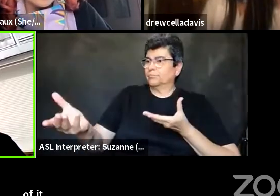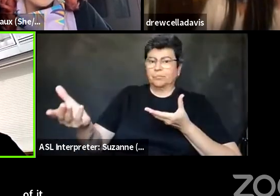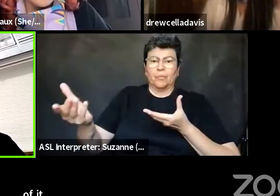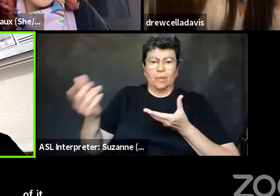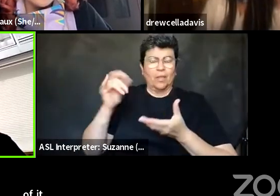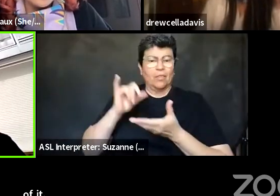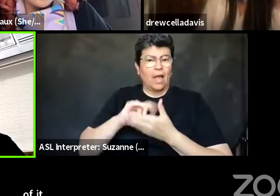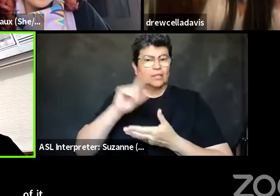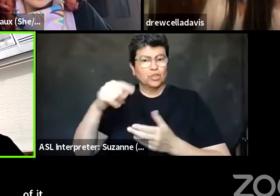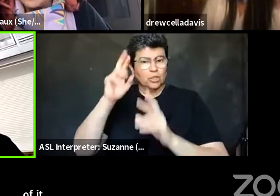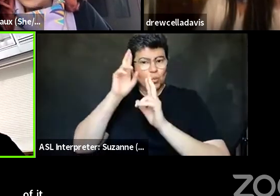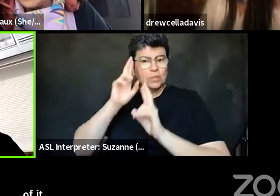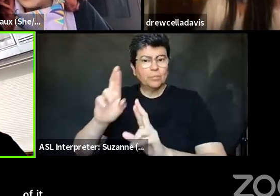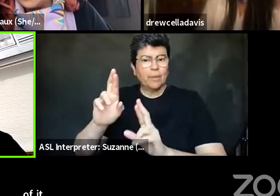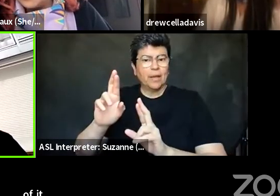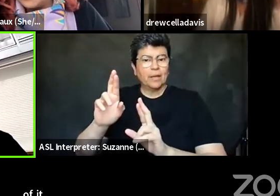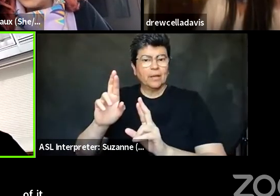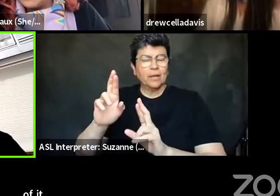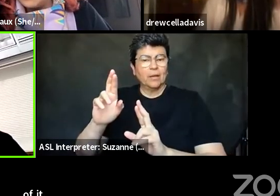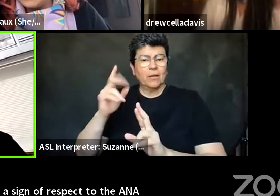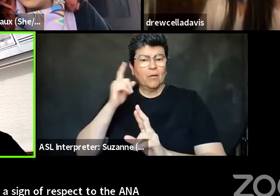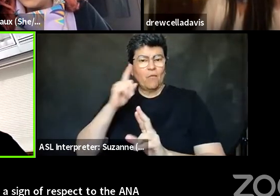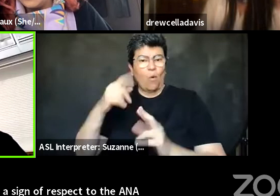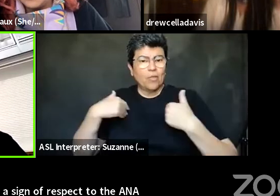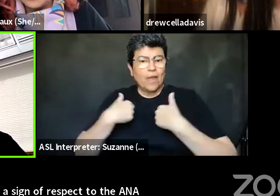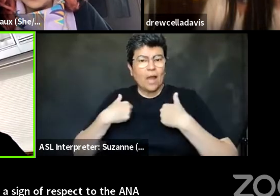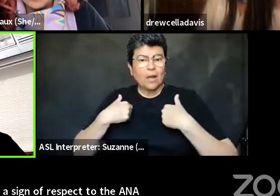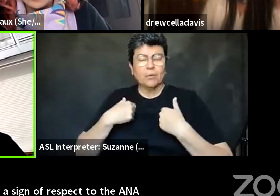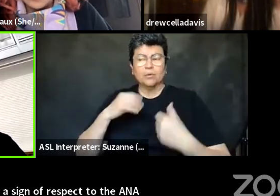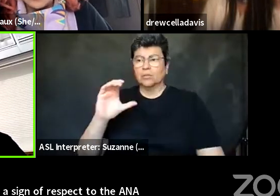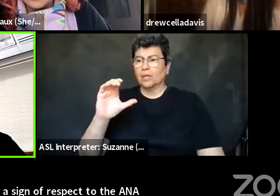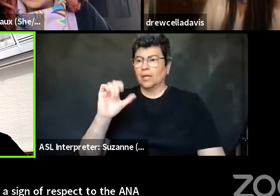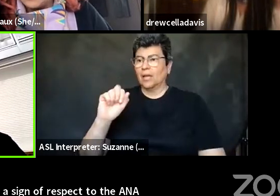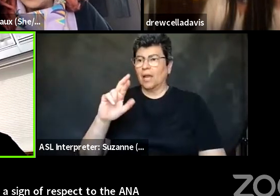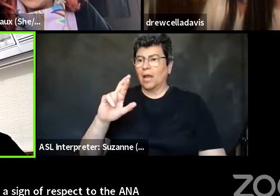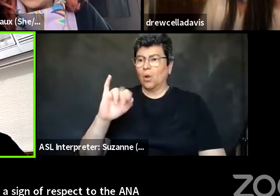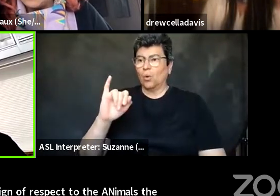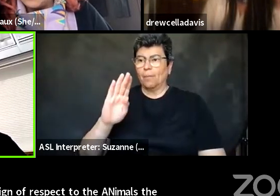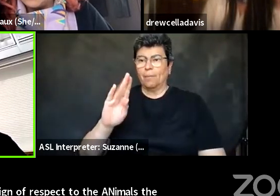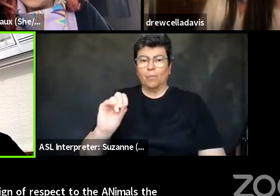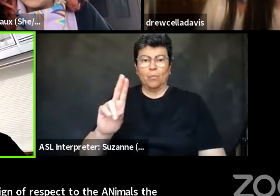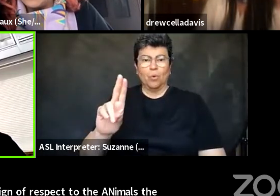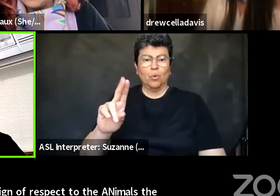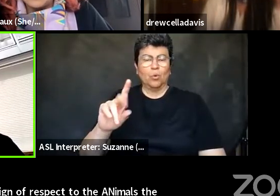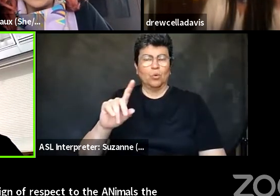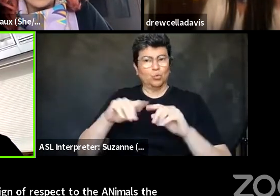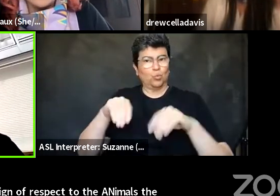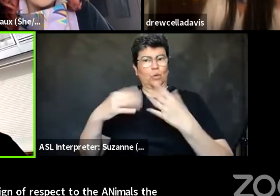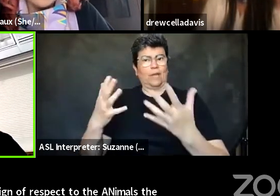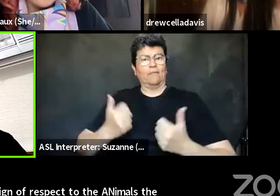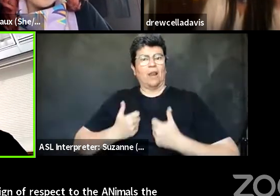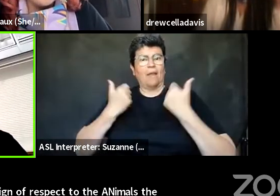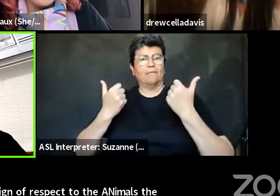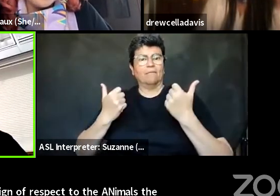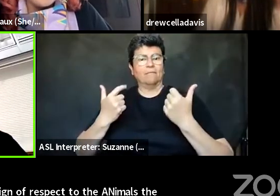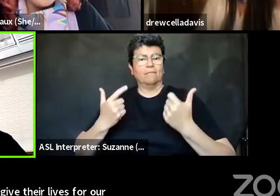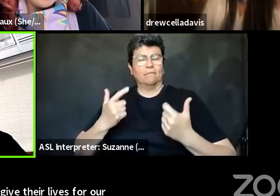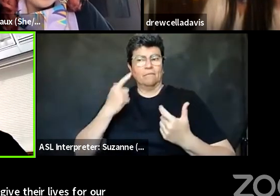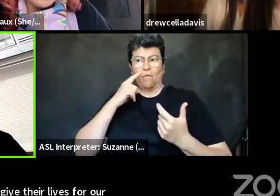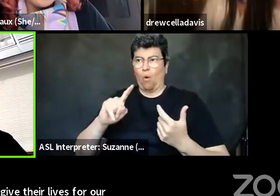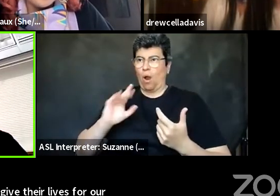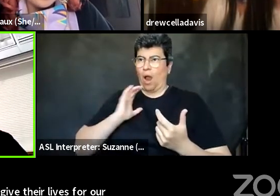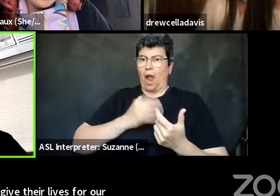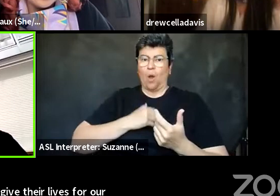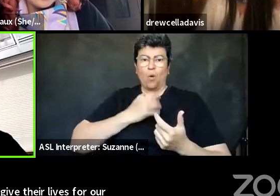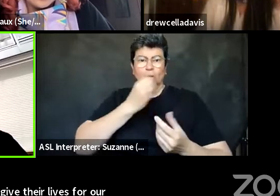sign of respect to the animals, the caribou, that give their lives for our